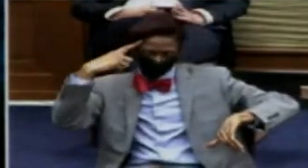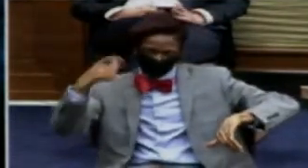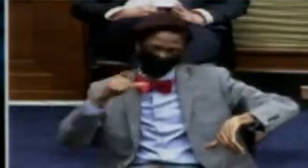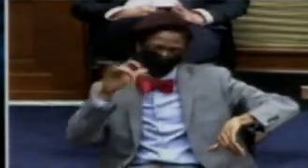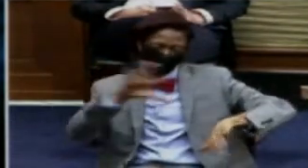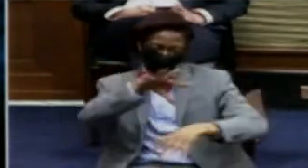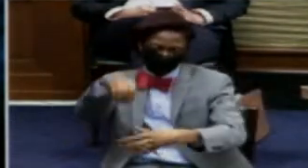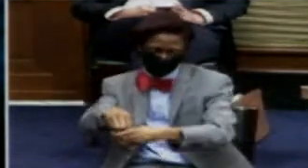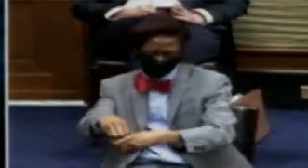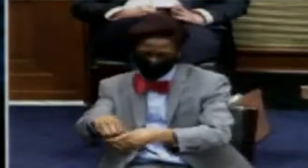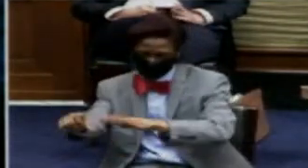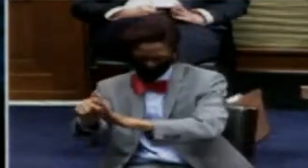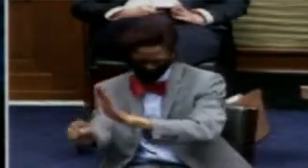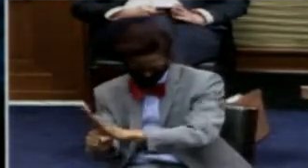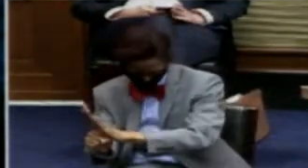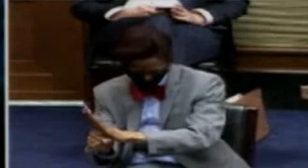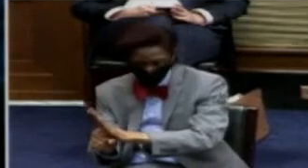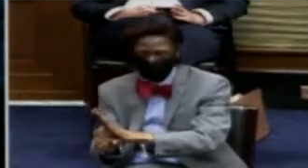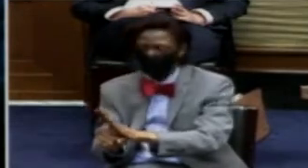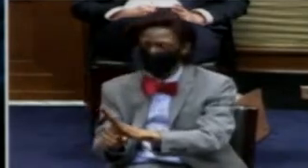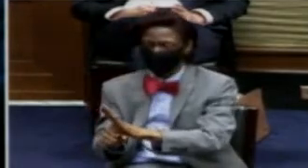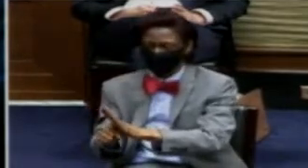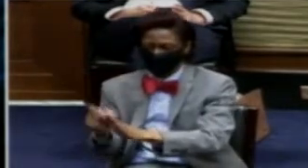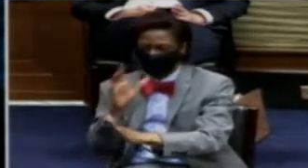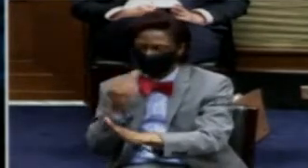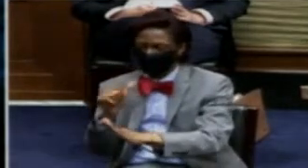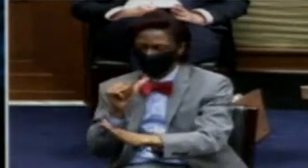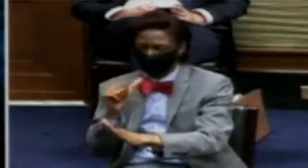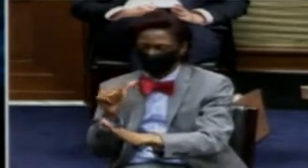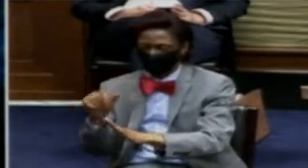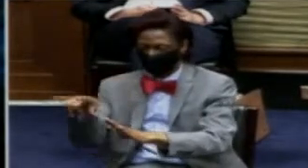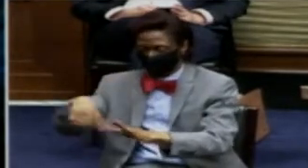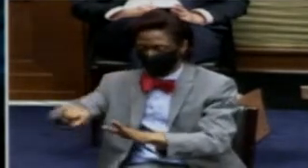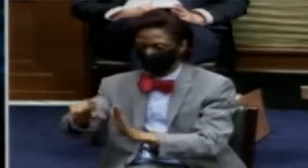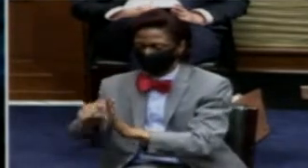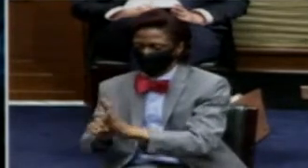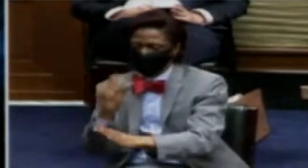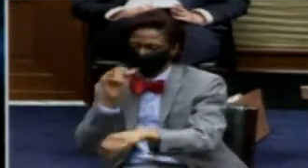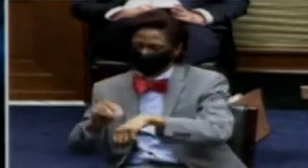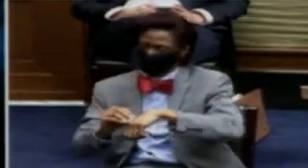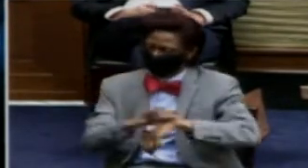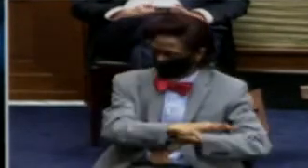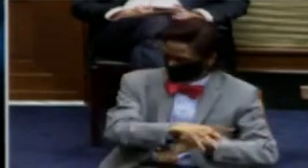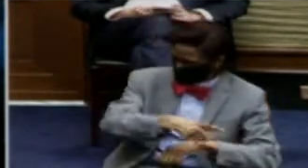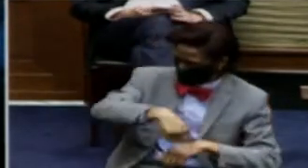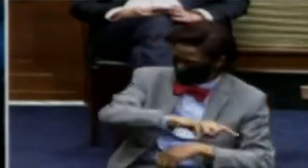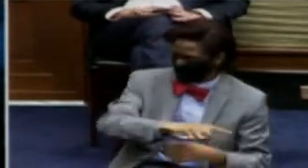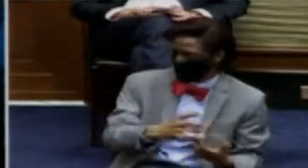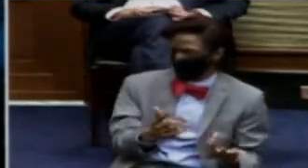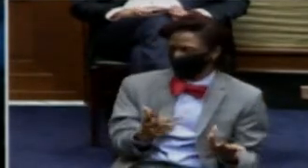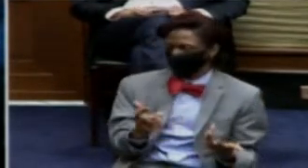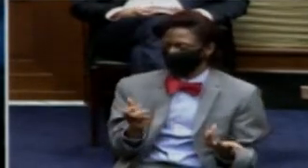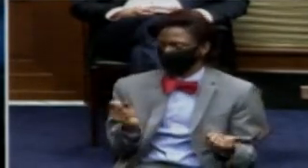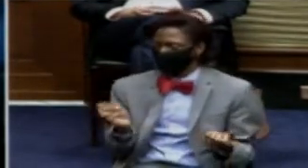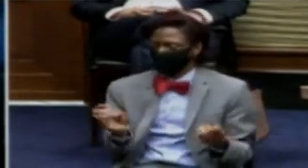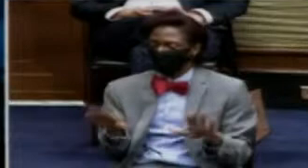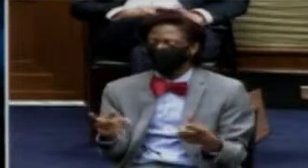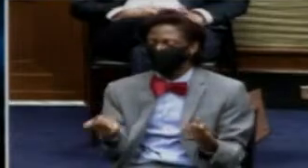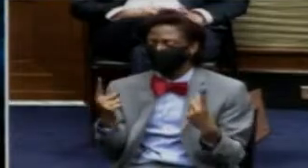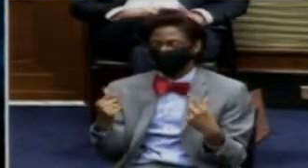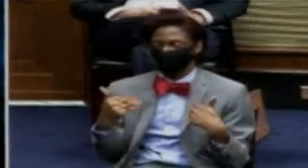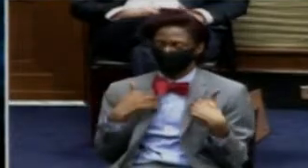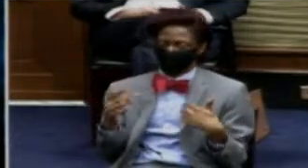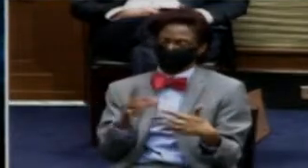state and have any that would have any undue influence over the federal government. I just look at this, there are ways to do this that would